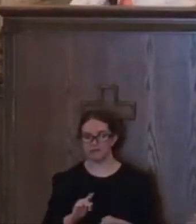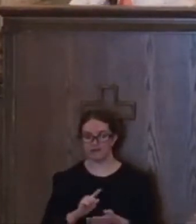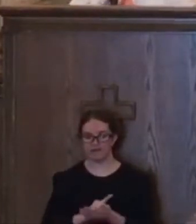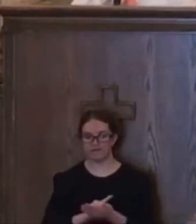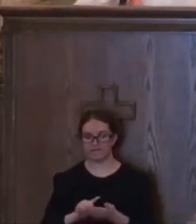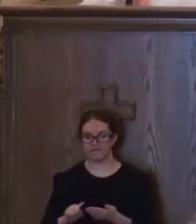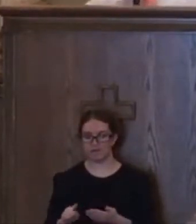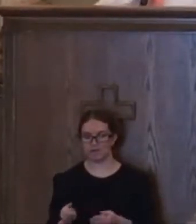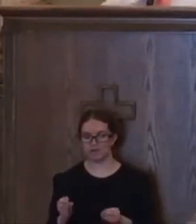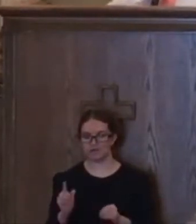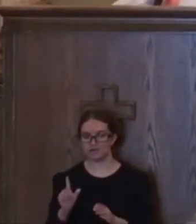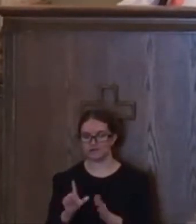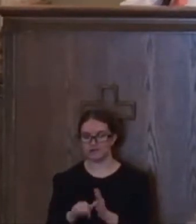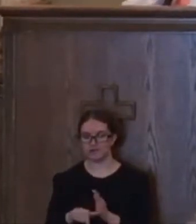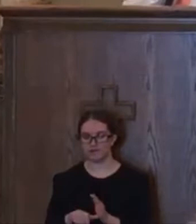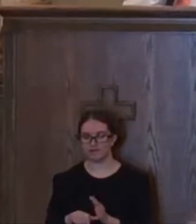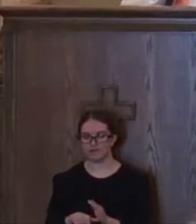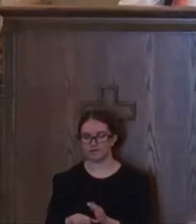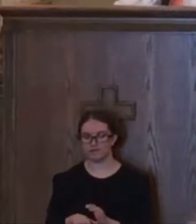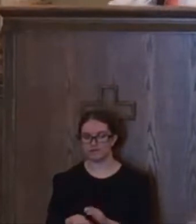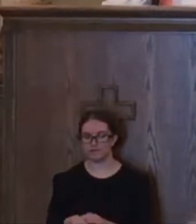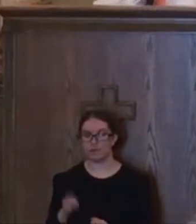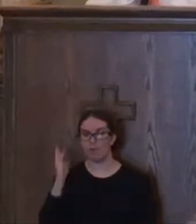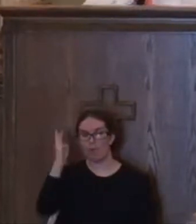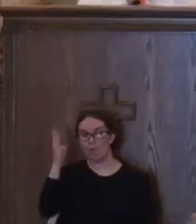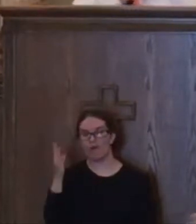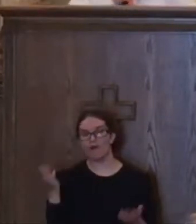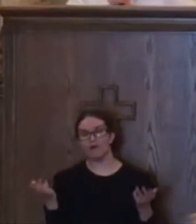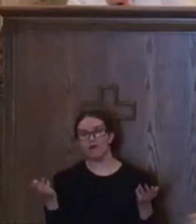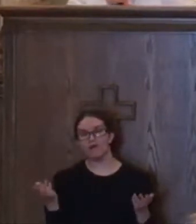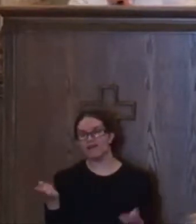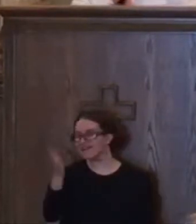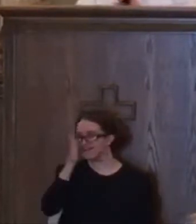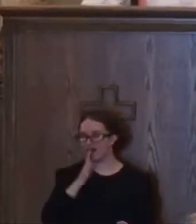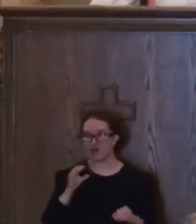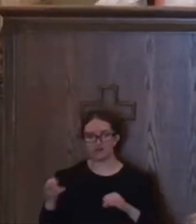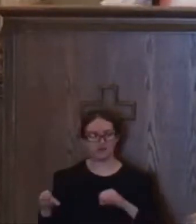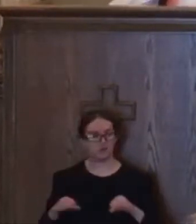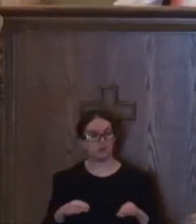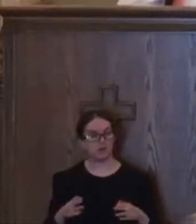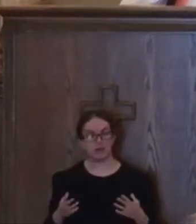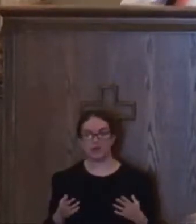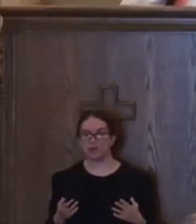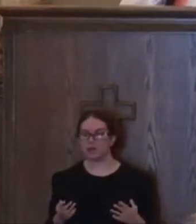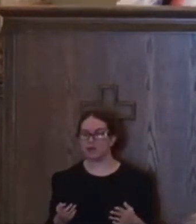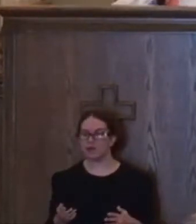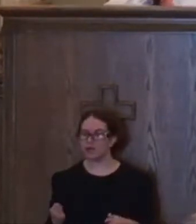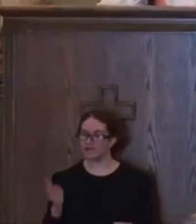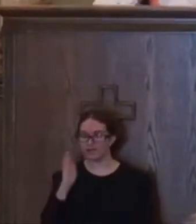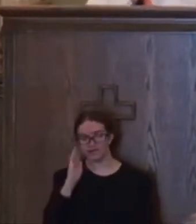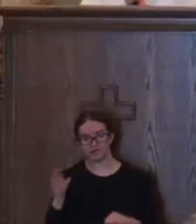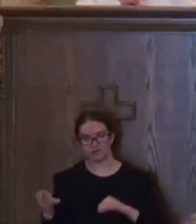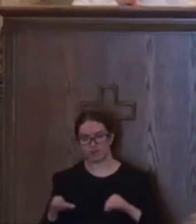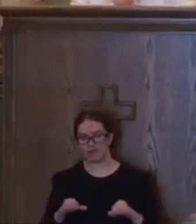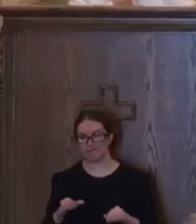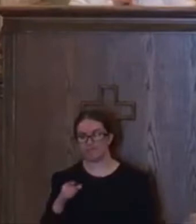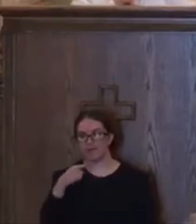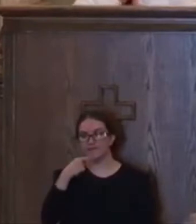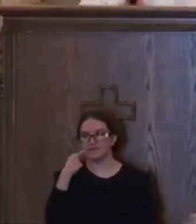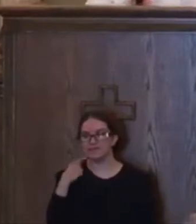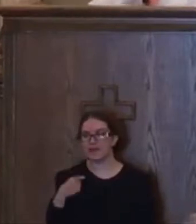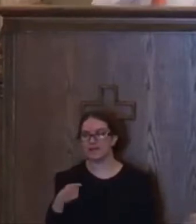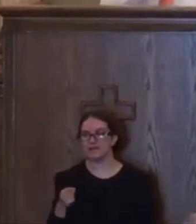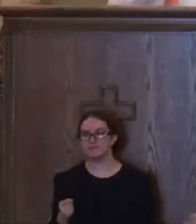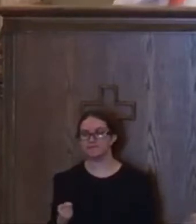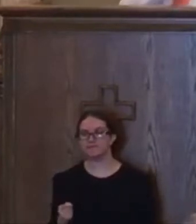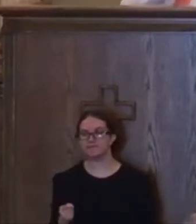weeks later or a few months later and you've wondered if God is even doing it or if God's even going to do it. But I'm going to tell you